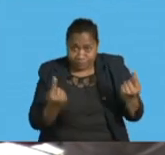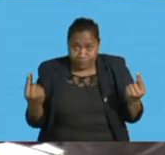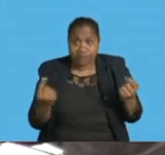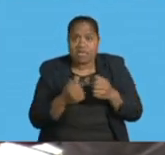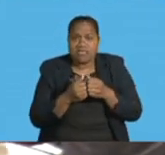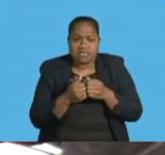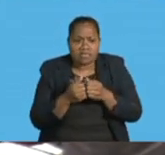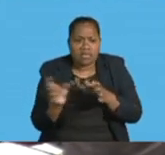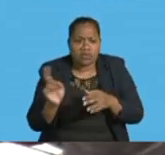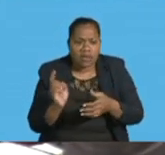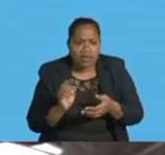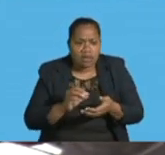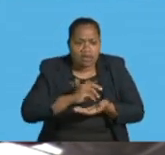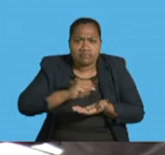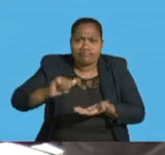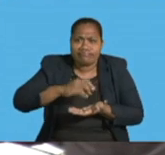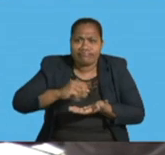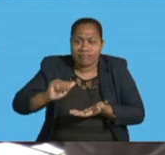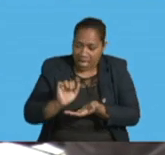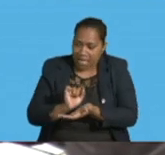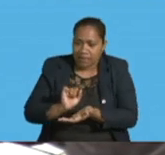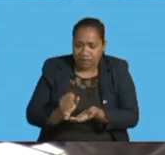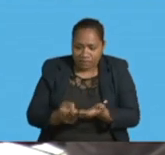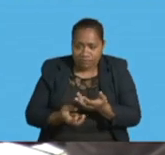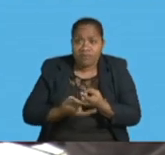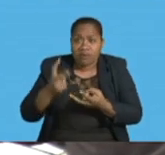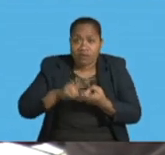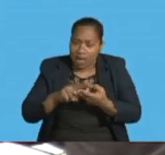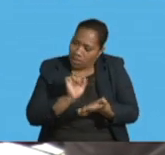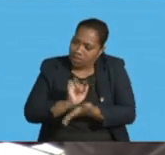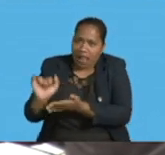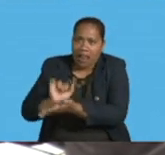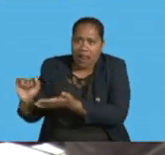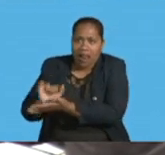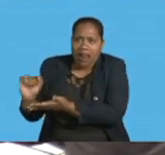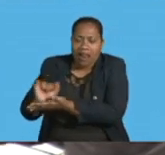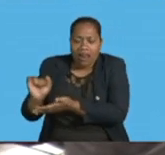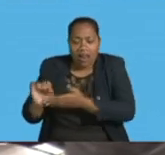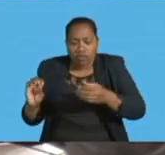seedlings and selling these for income. The project itself has also purchased